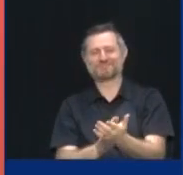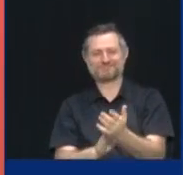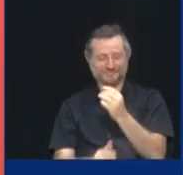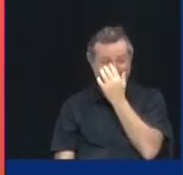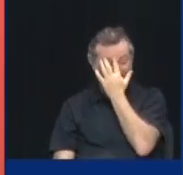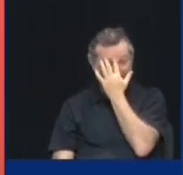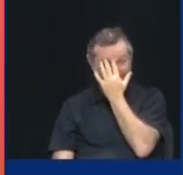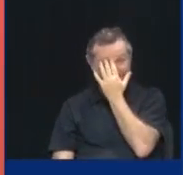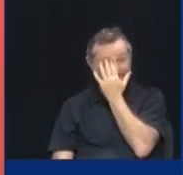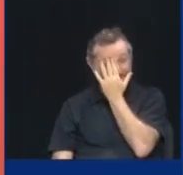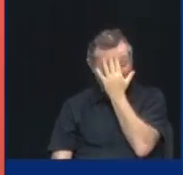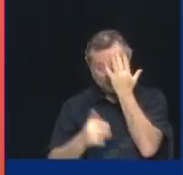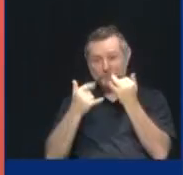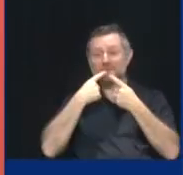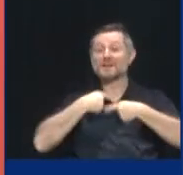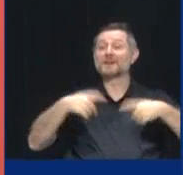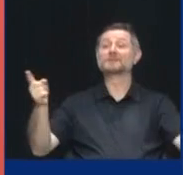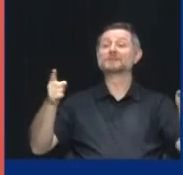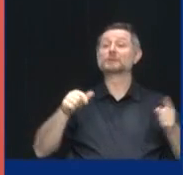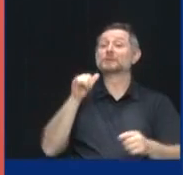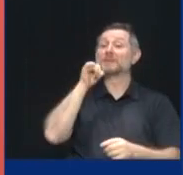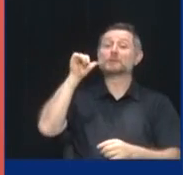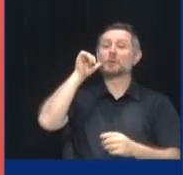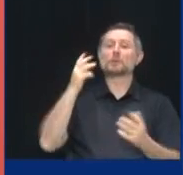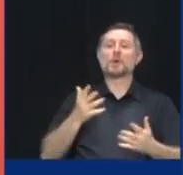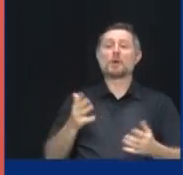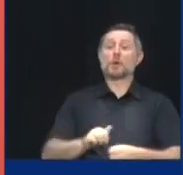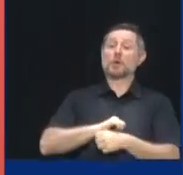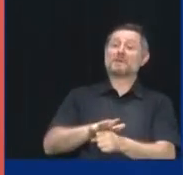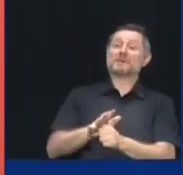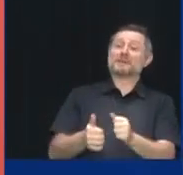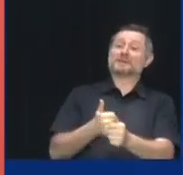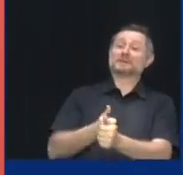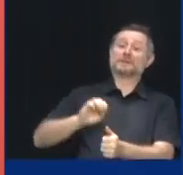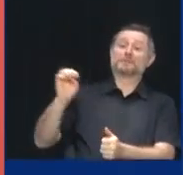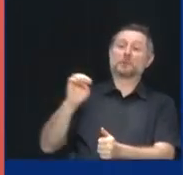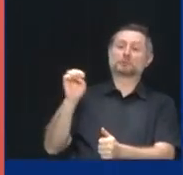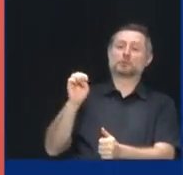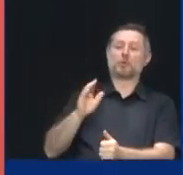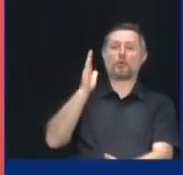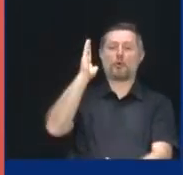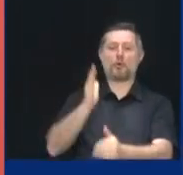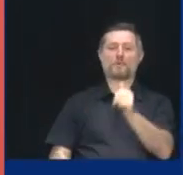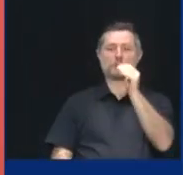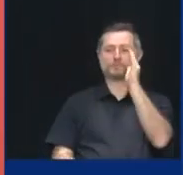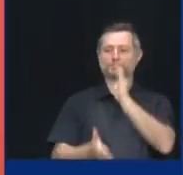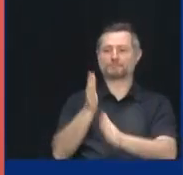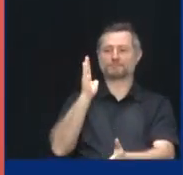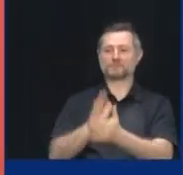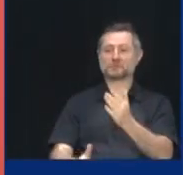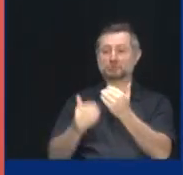I declared yesterday that the COVID emergency was over, the restrictions are gone.